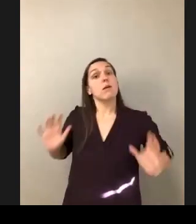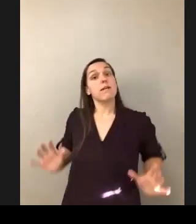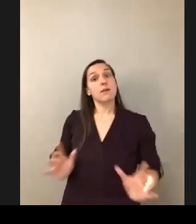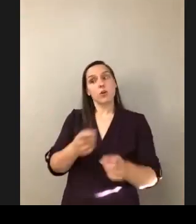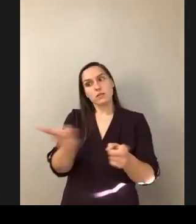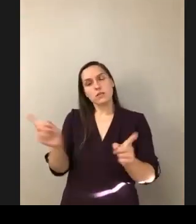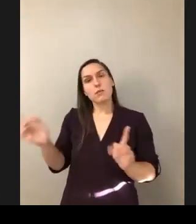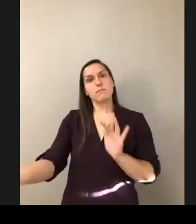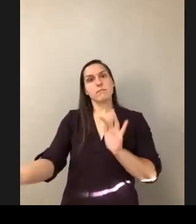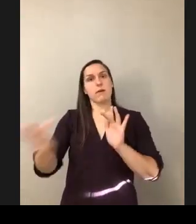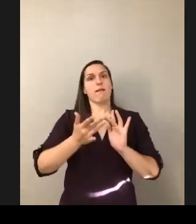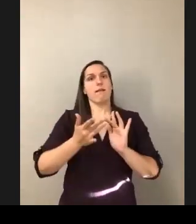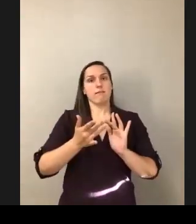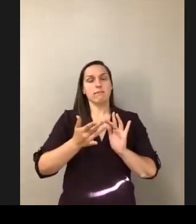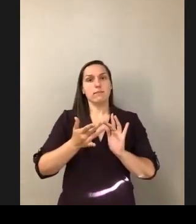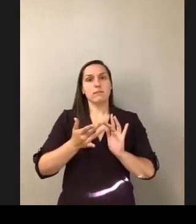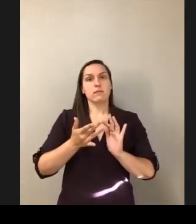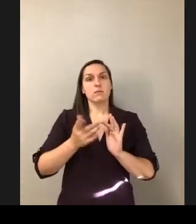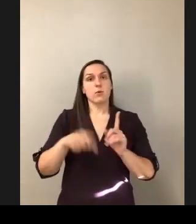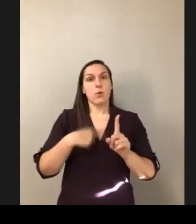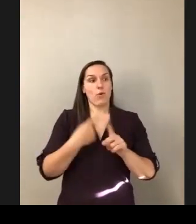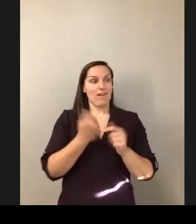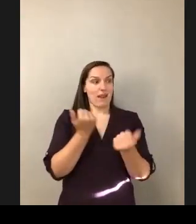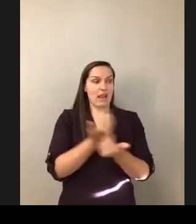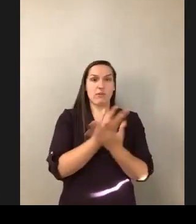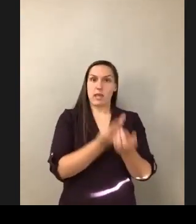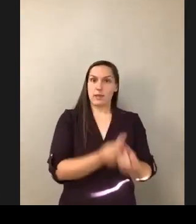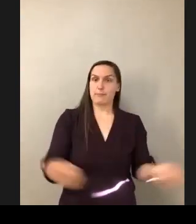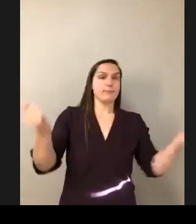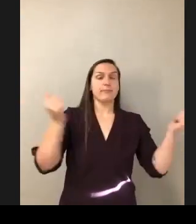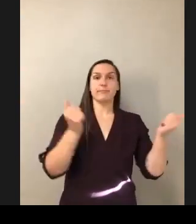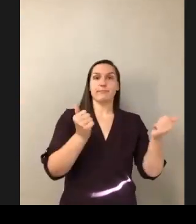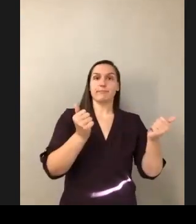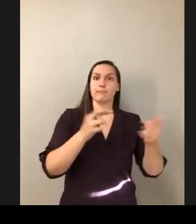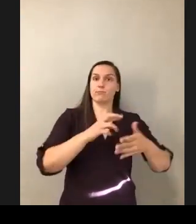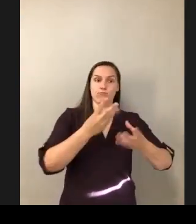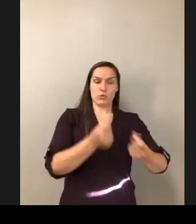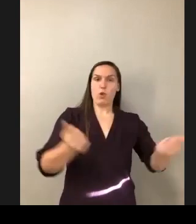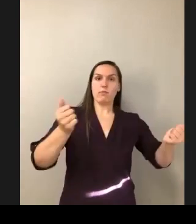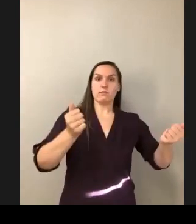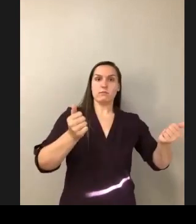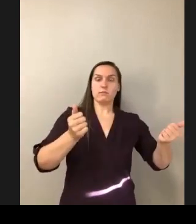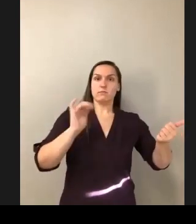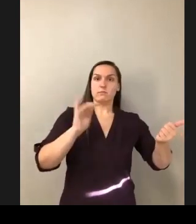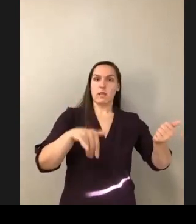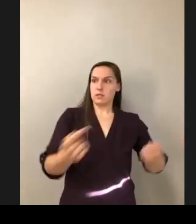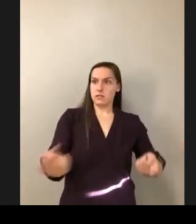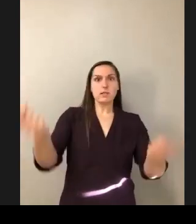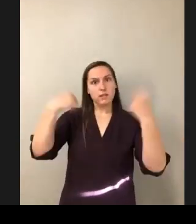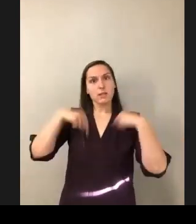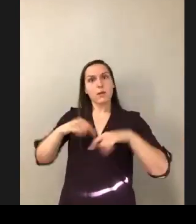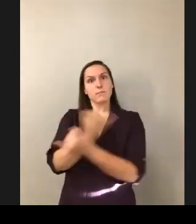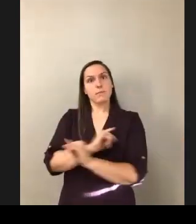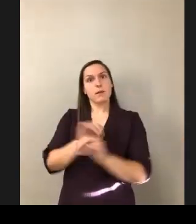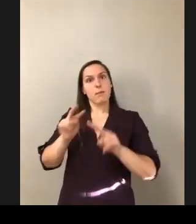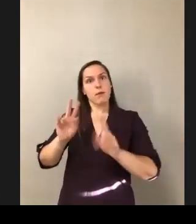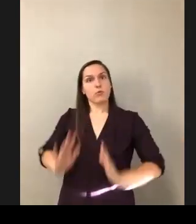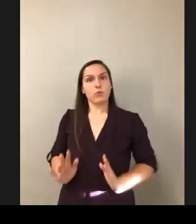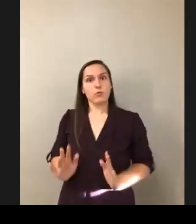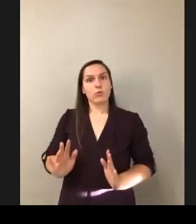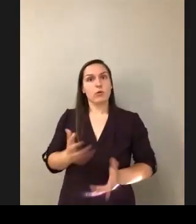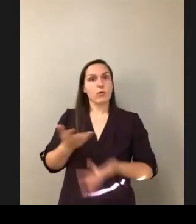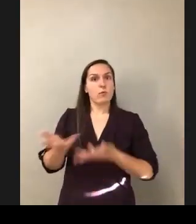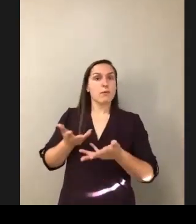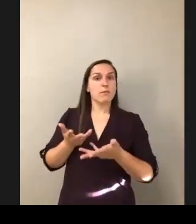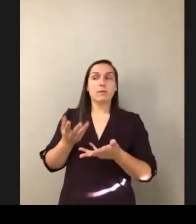out, once the criminal disposition is settled, to come to the independent monitor. And maybe it's a few